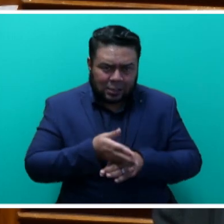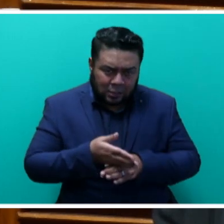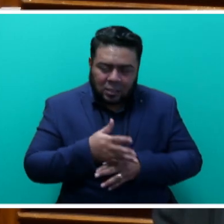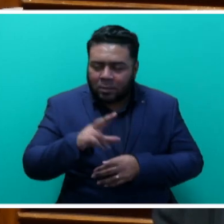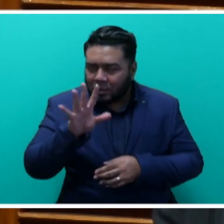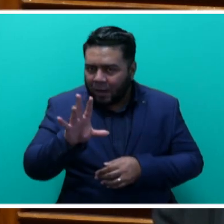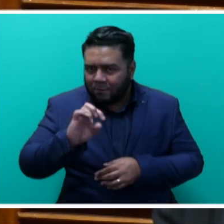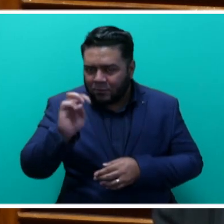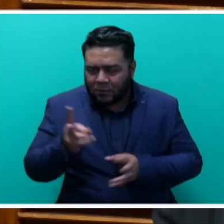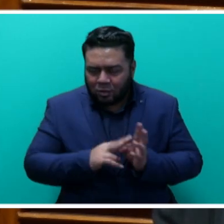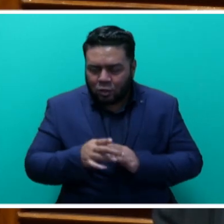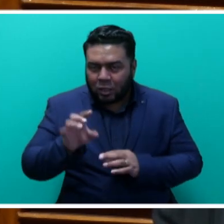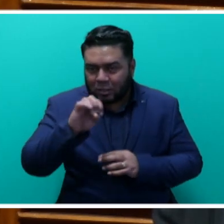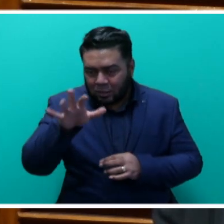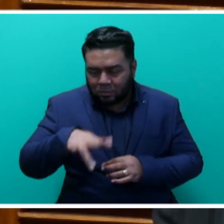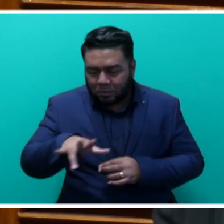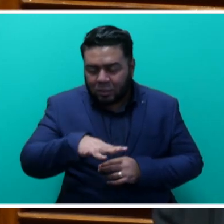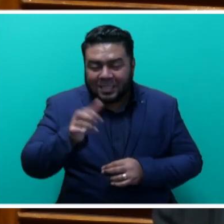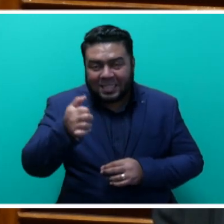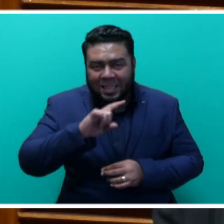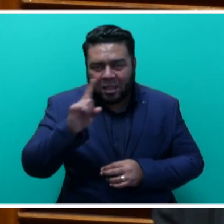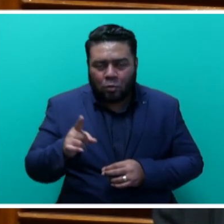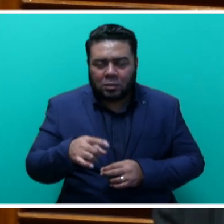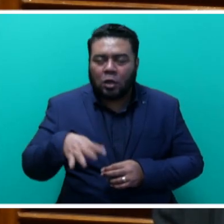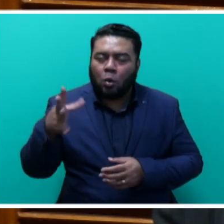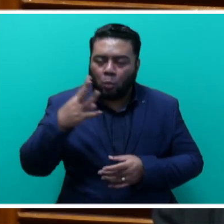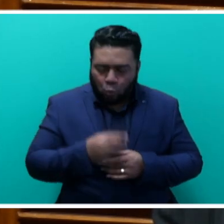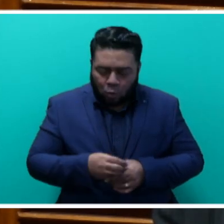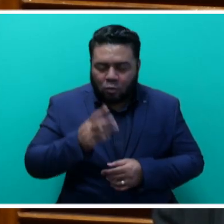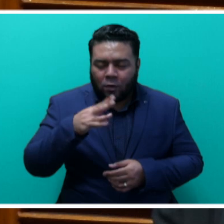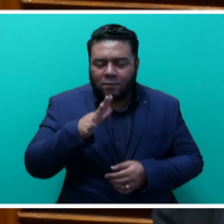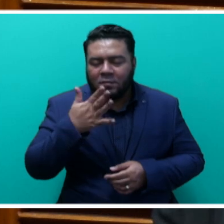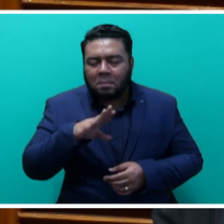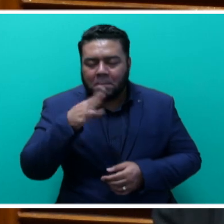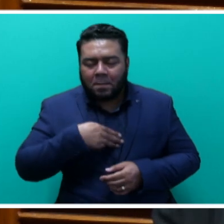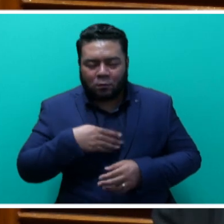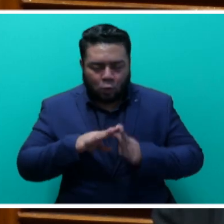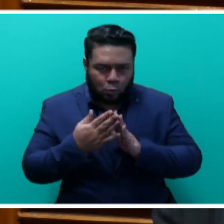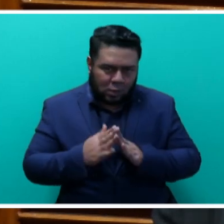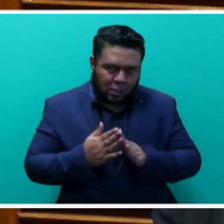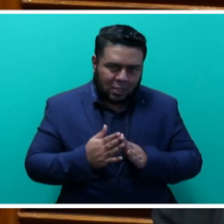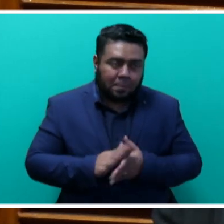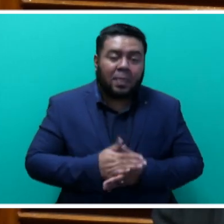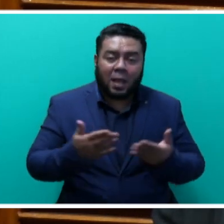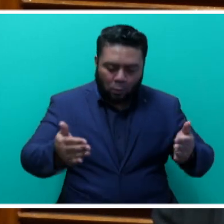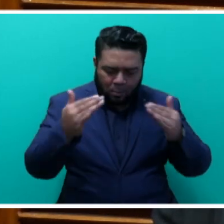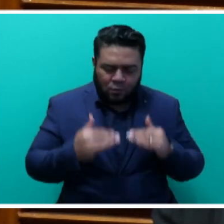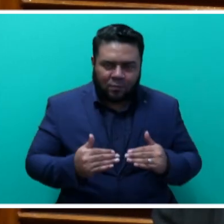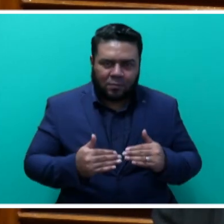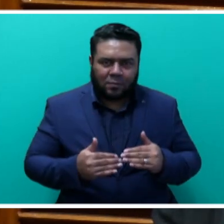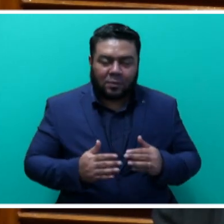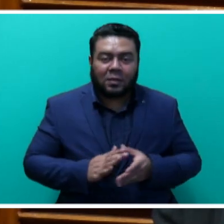10 settlements, with a combined population of 6,350 members of the community. I'll now move on to the